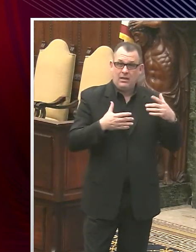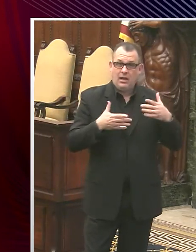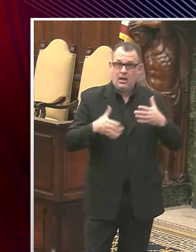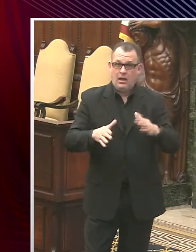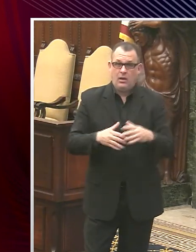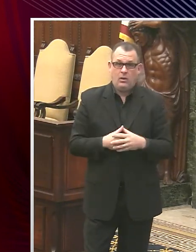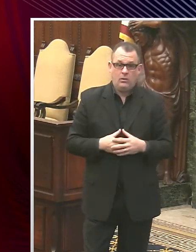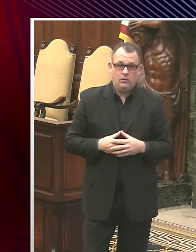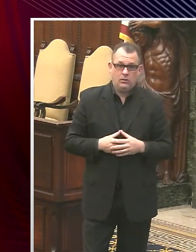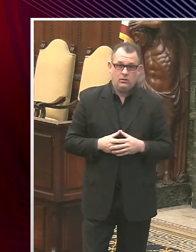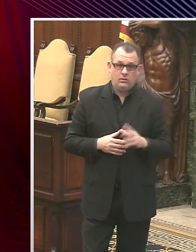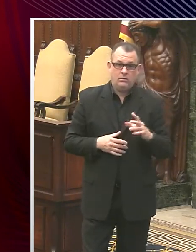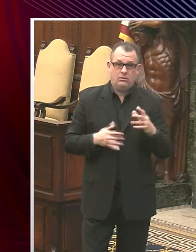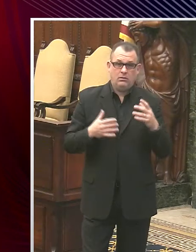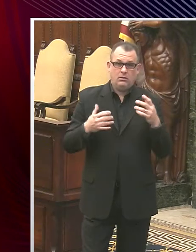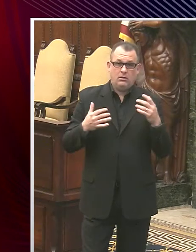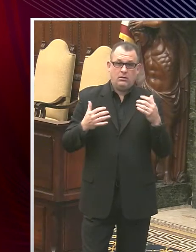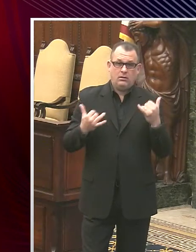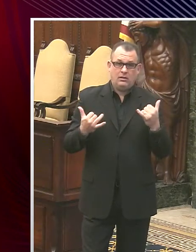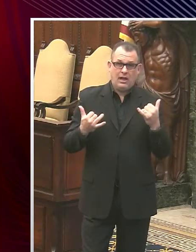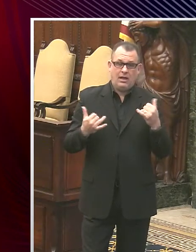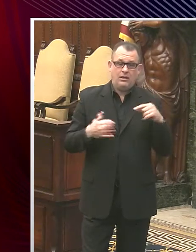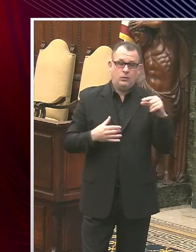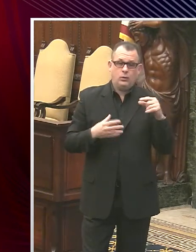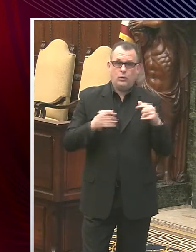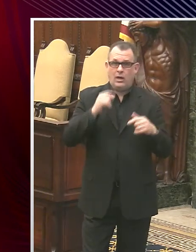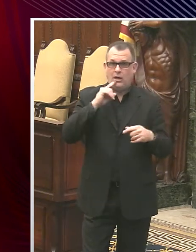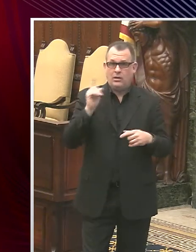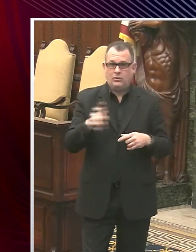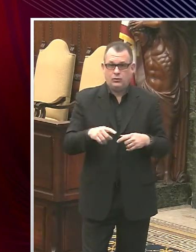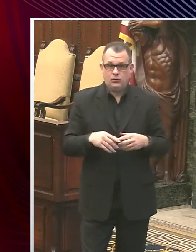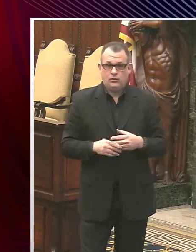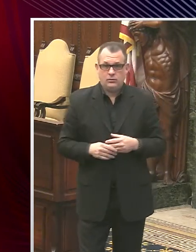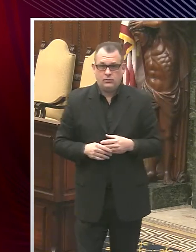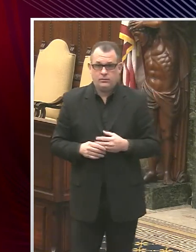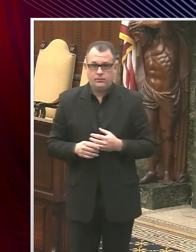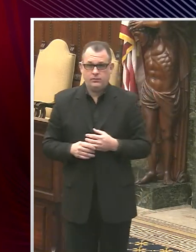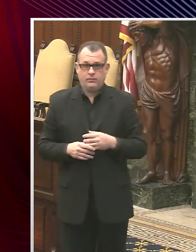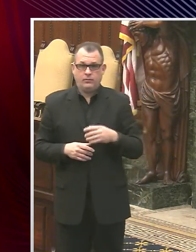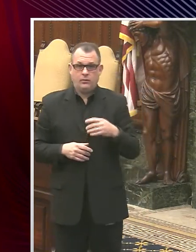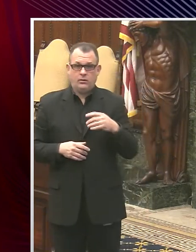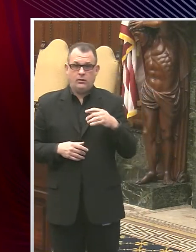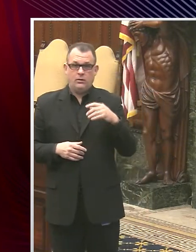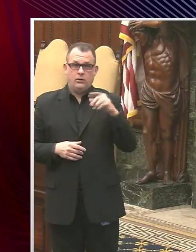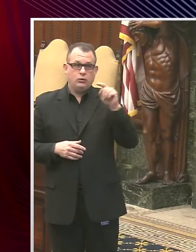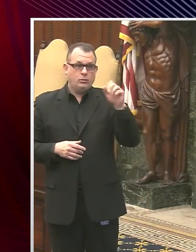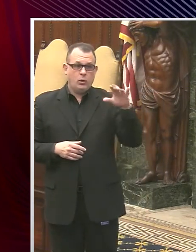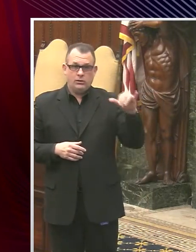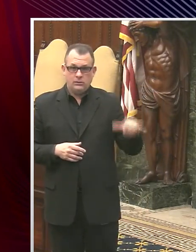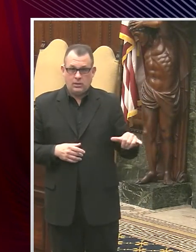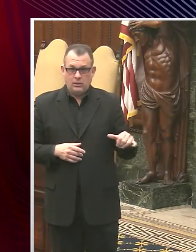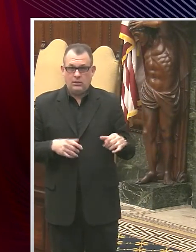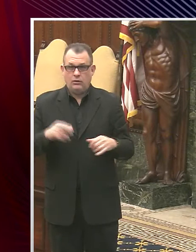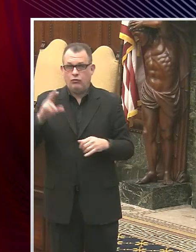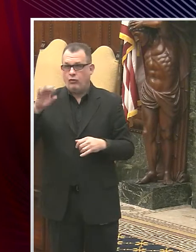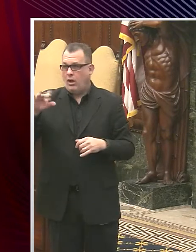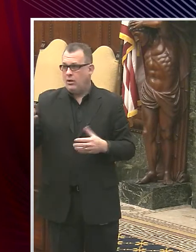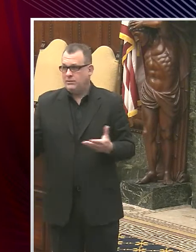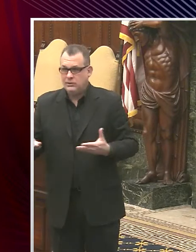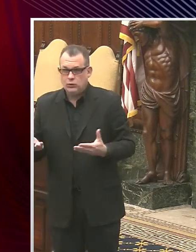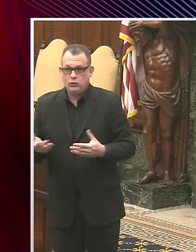that, we're now going to move to Q&A from members of the press, in addition to Tumar hanging around, as well as Rob Dubo, Sarah